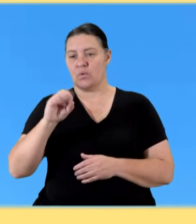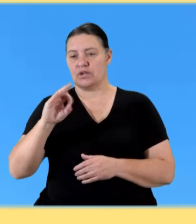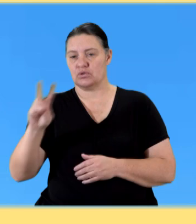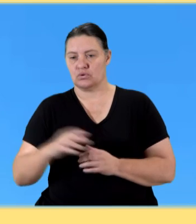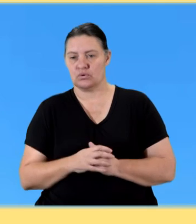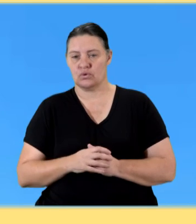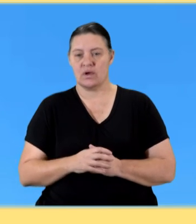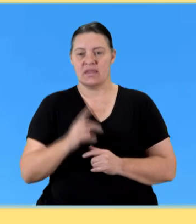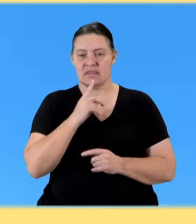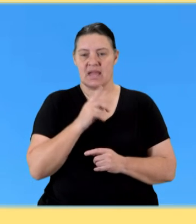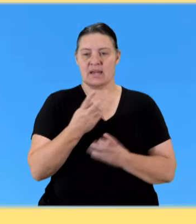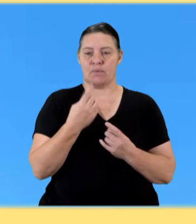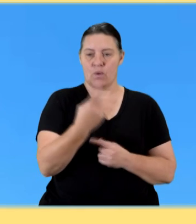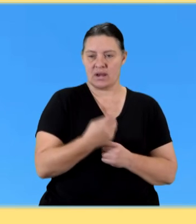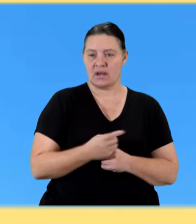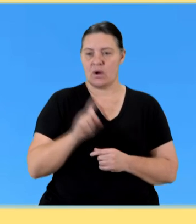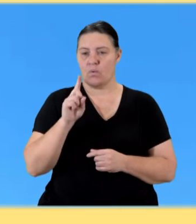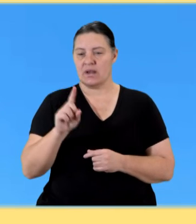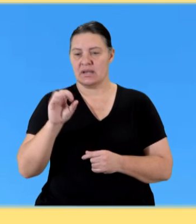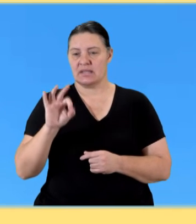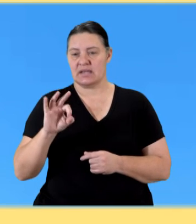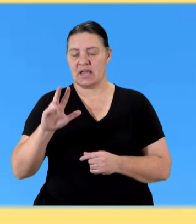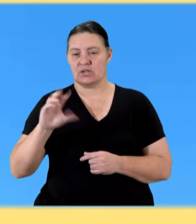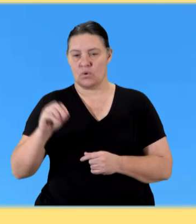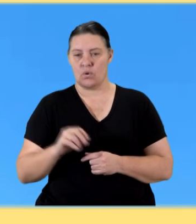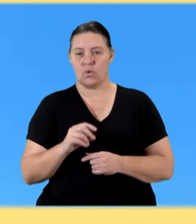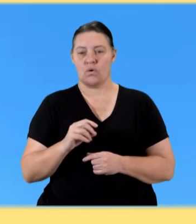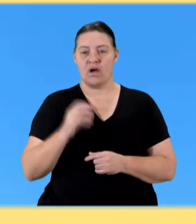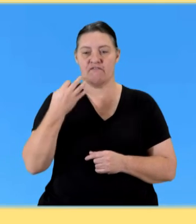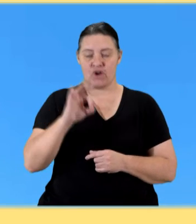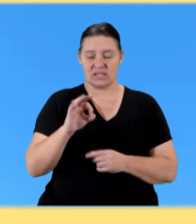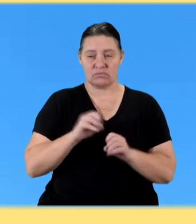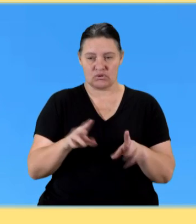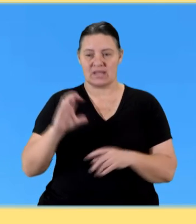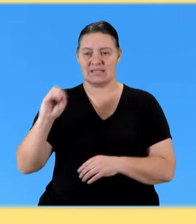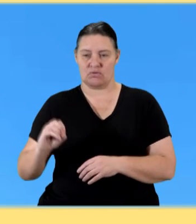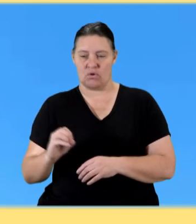1,380, and then France distributors is 0. The total becomes